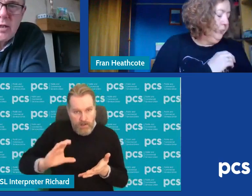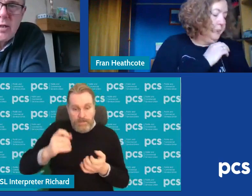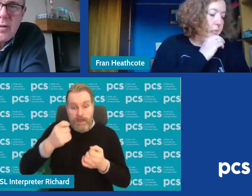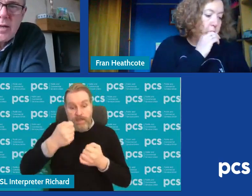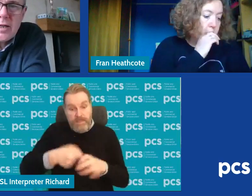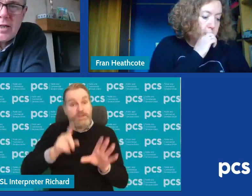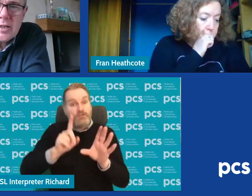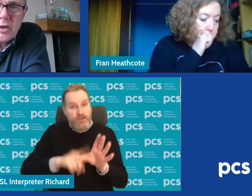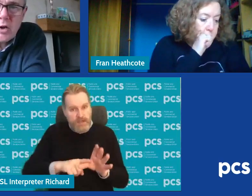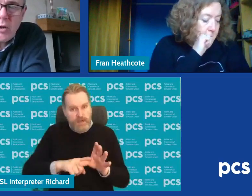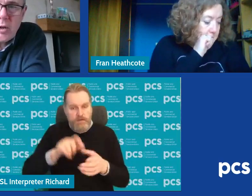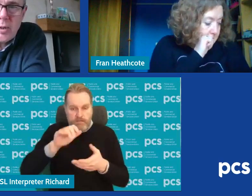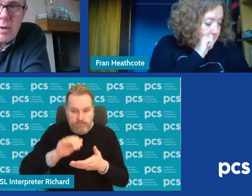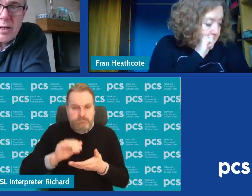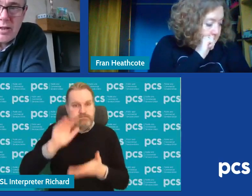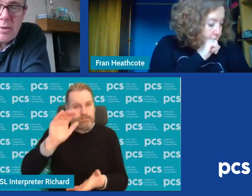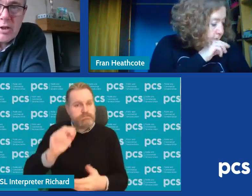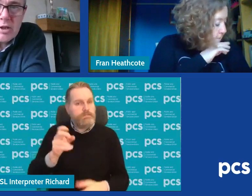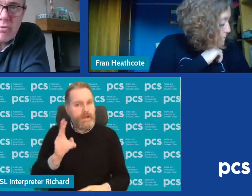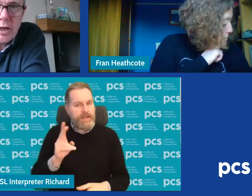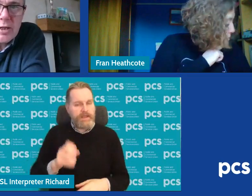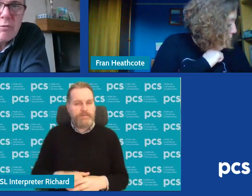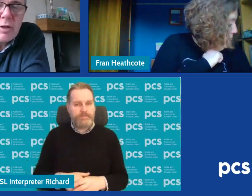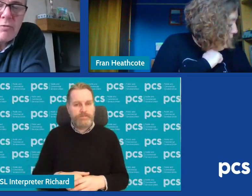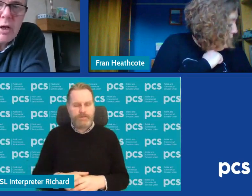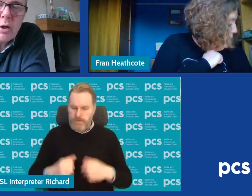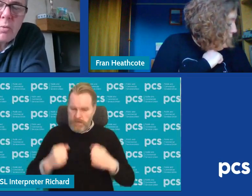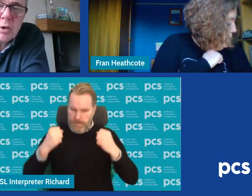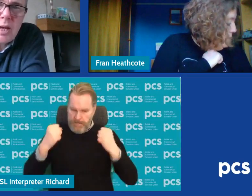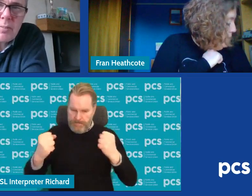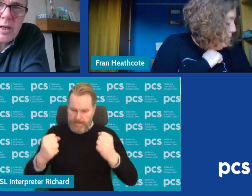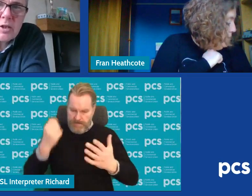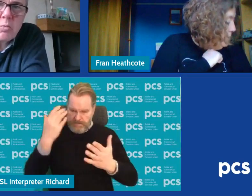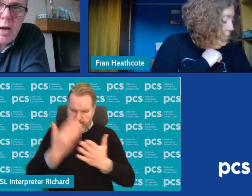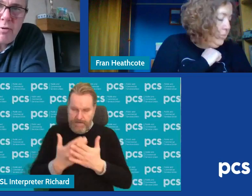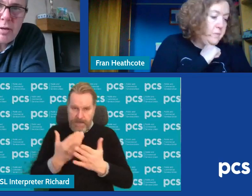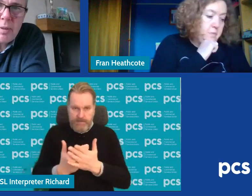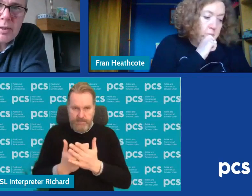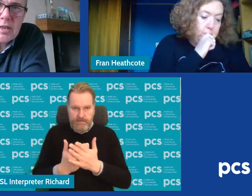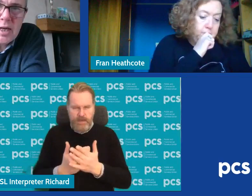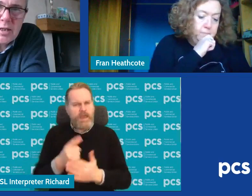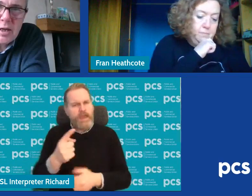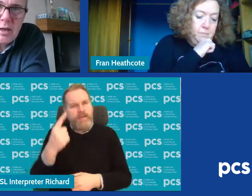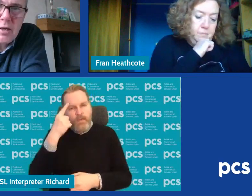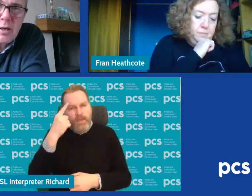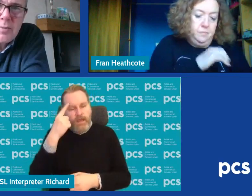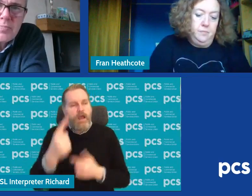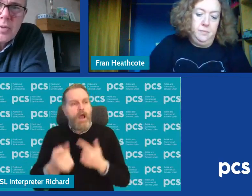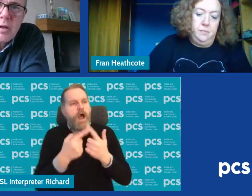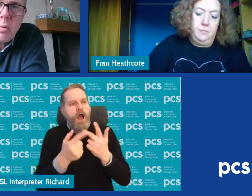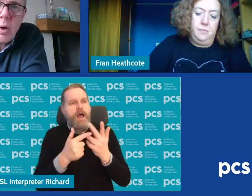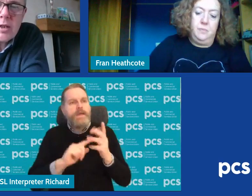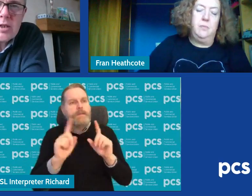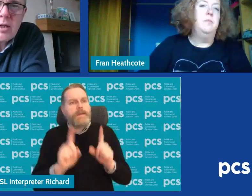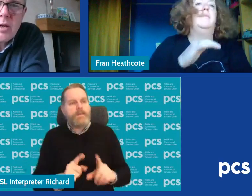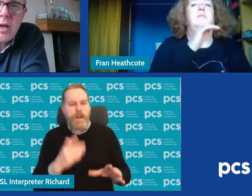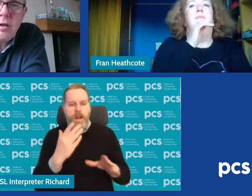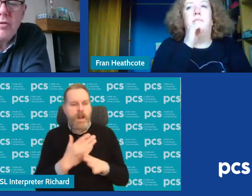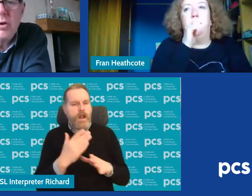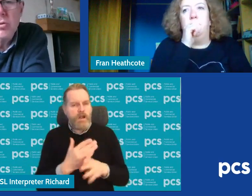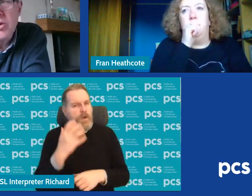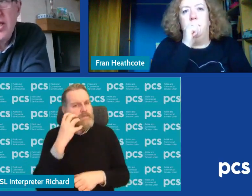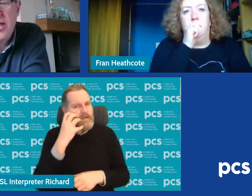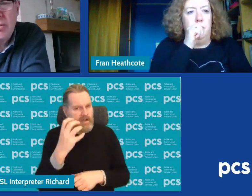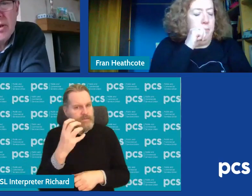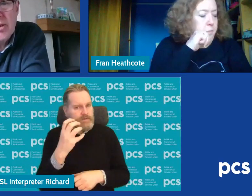stress is that not only are we demanding that because it's right, if we look at what's happened elsewhere in the public sector, whilst none